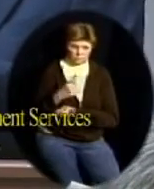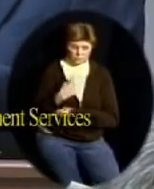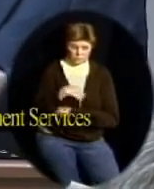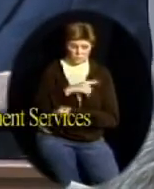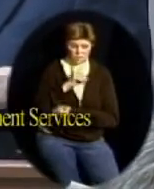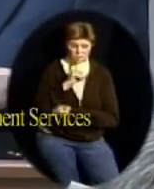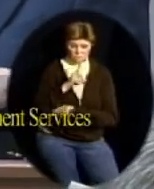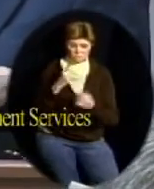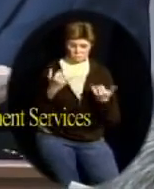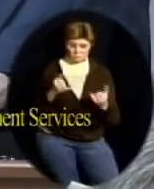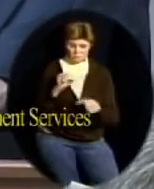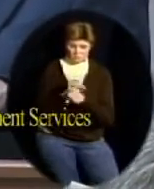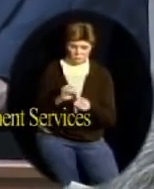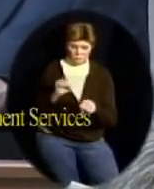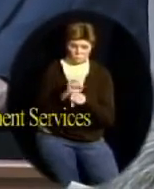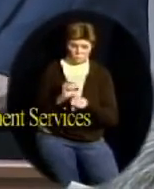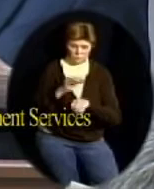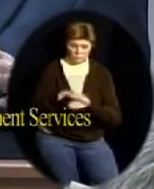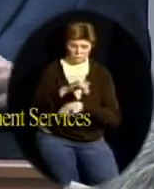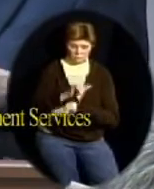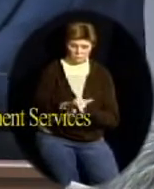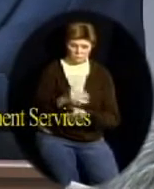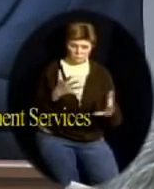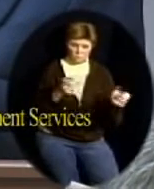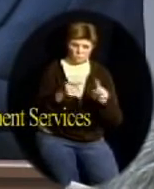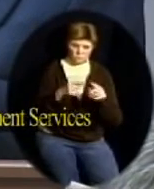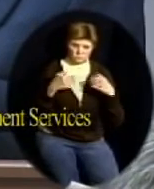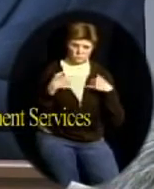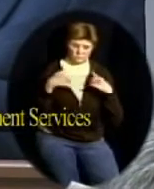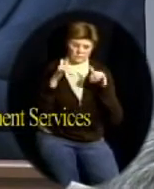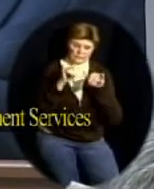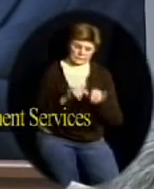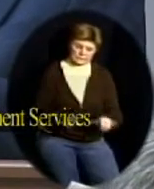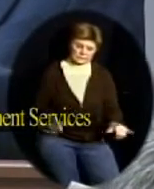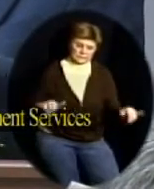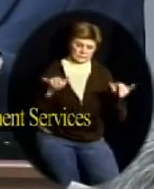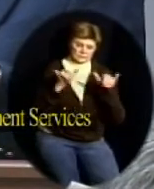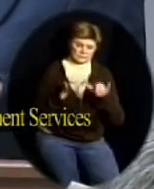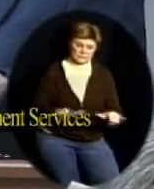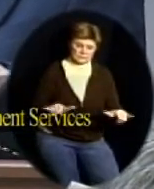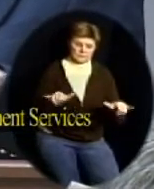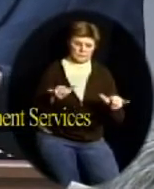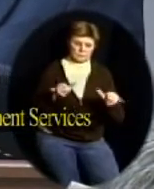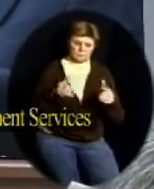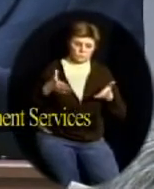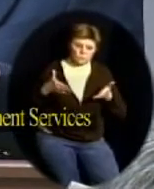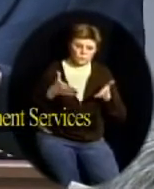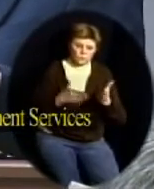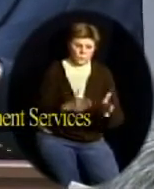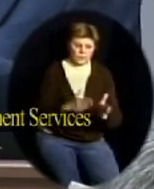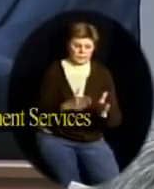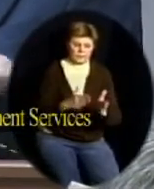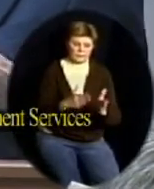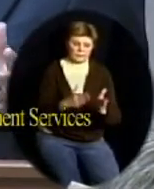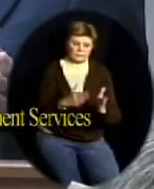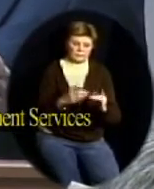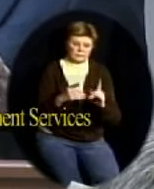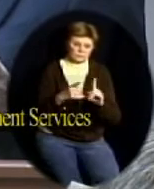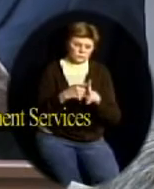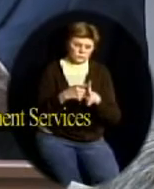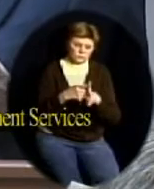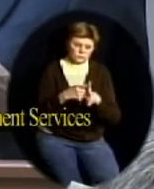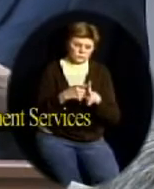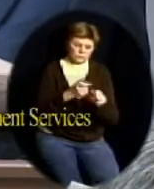a consistent format, and Bev has been working on this a great deal, a consistent format in our action plans across